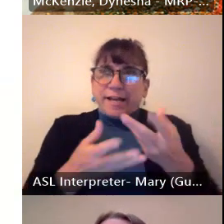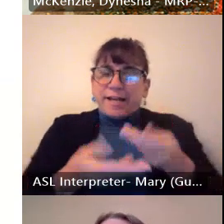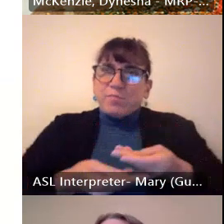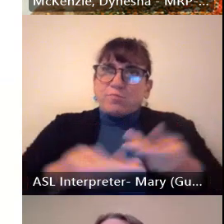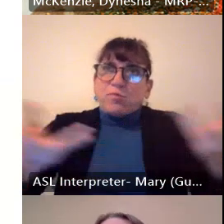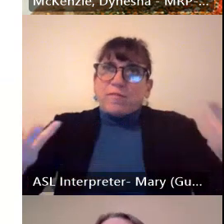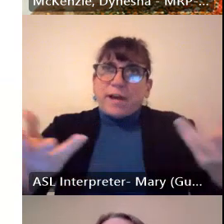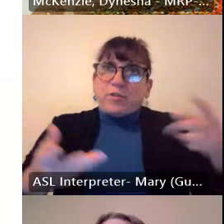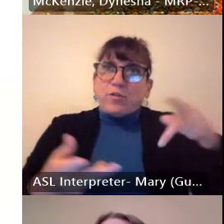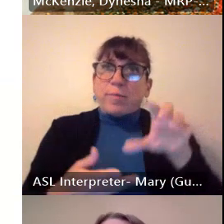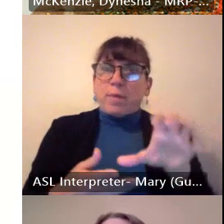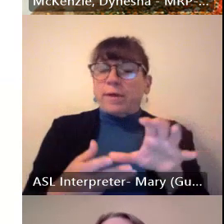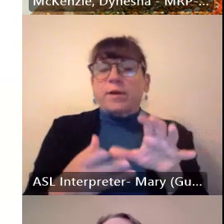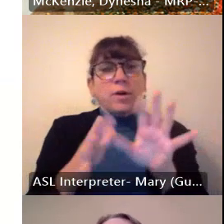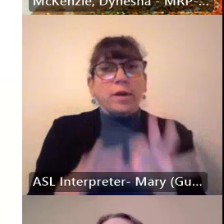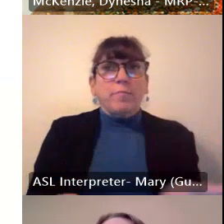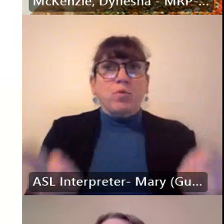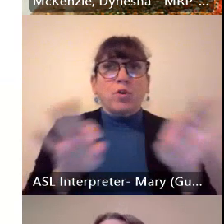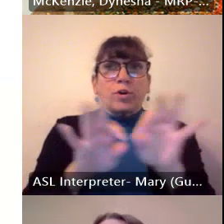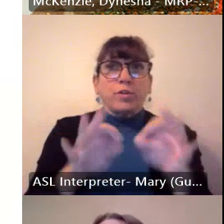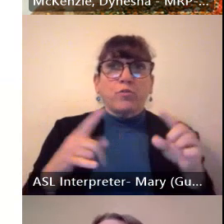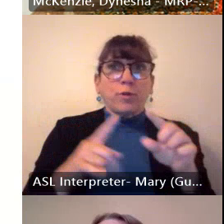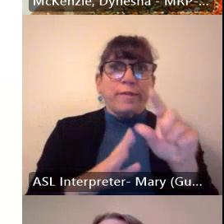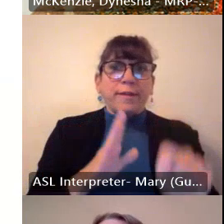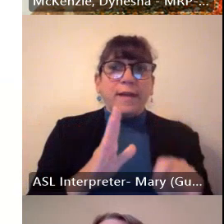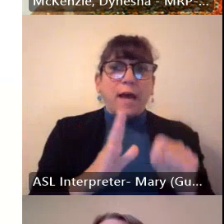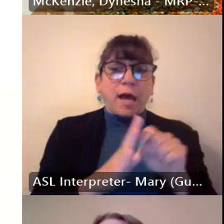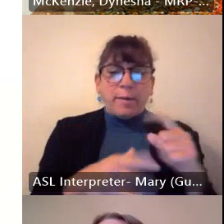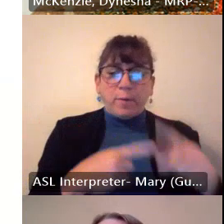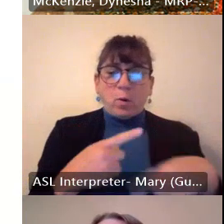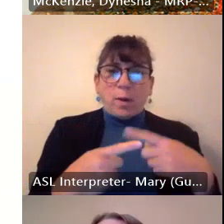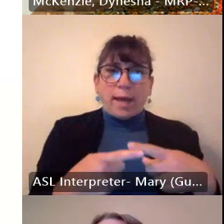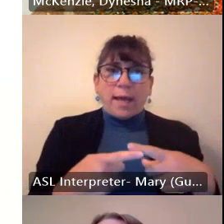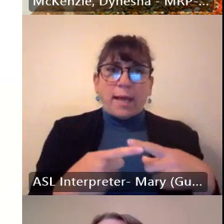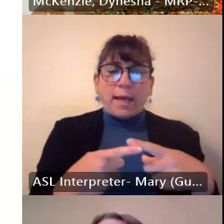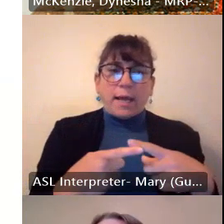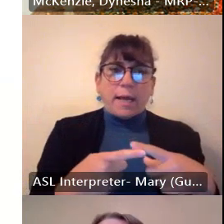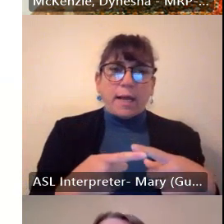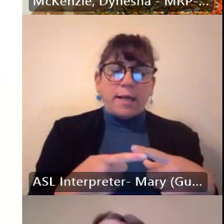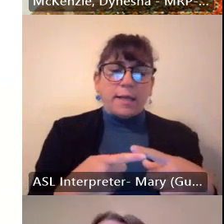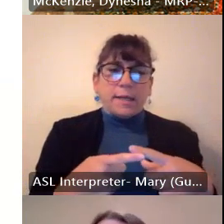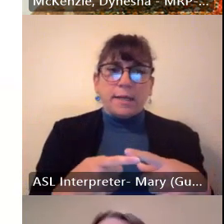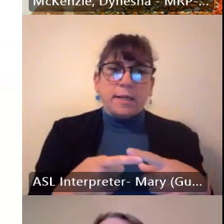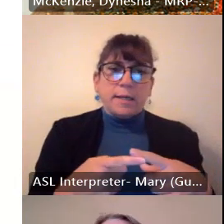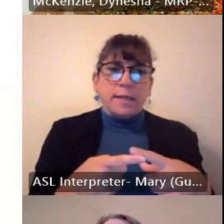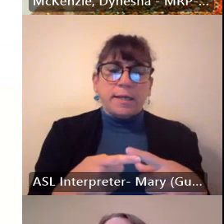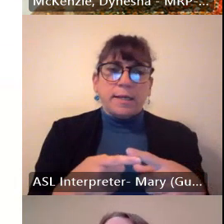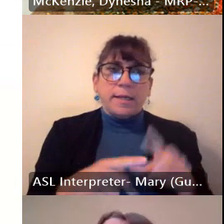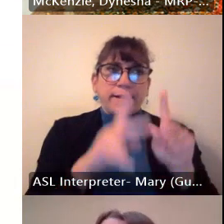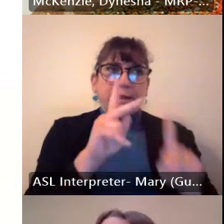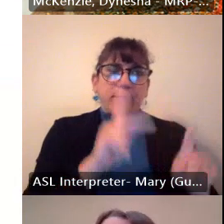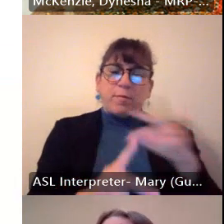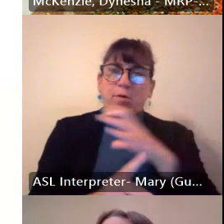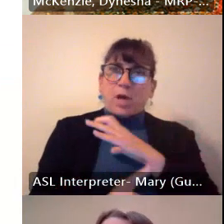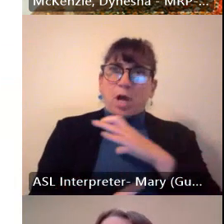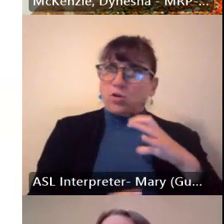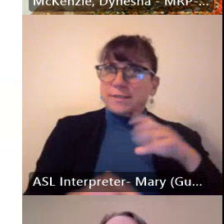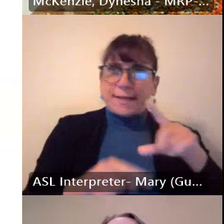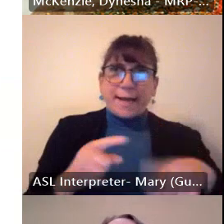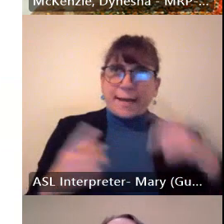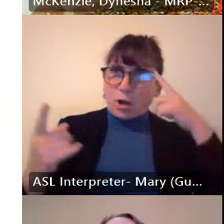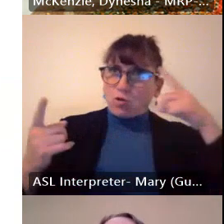very important, particularly in a time when the parties in Congress can't agree on